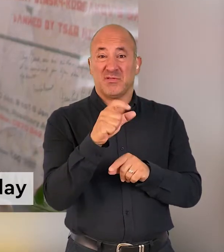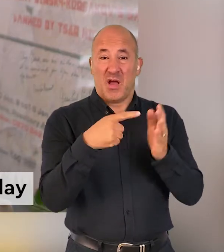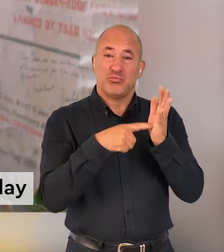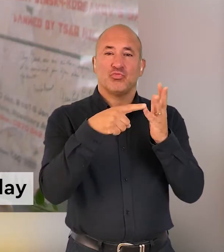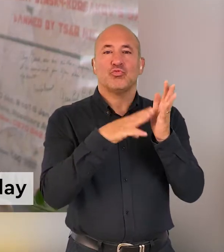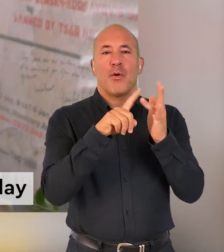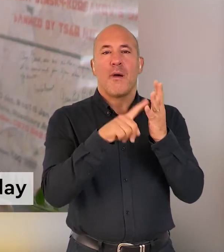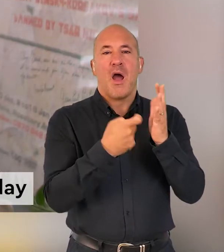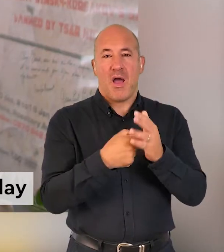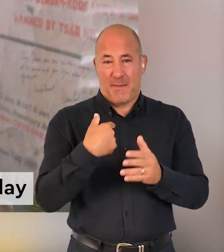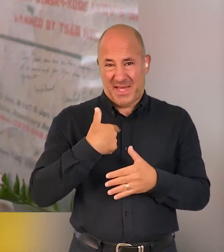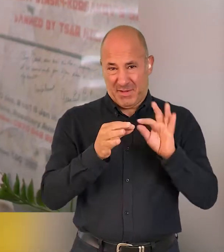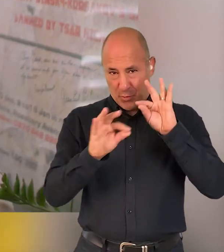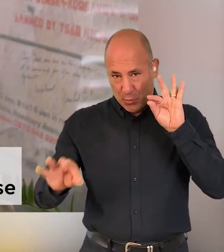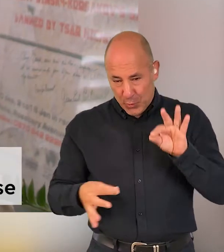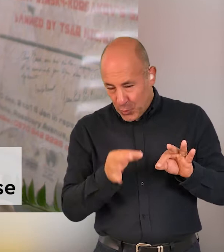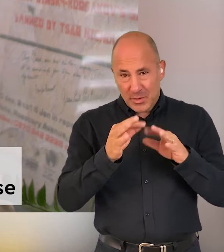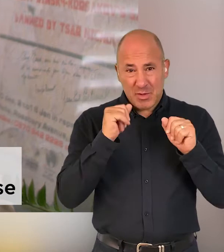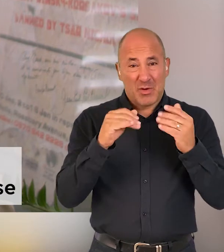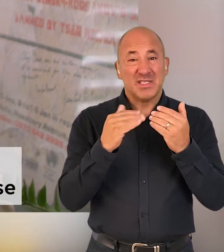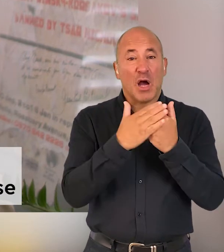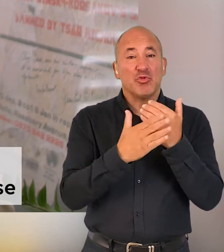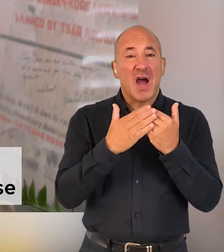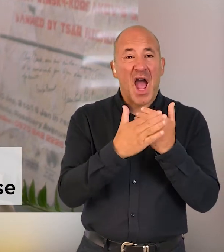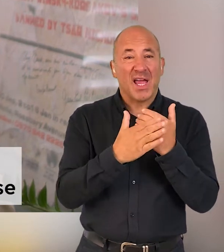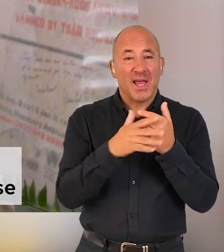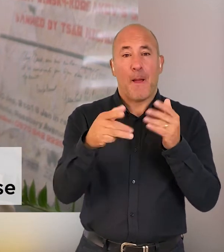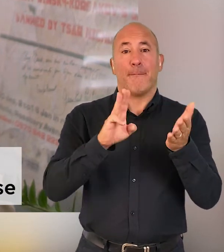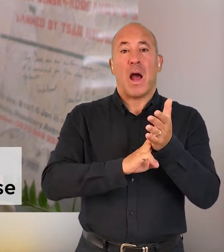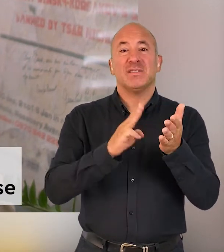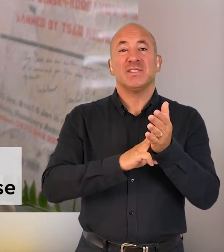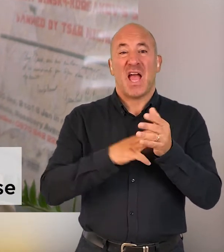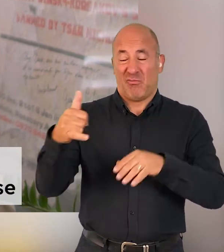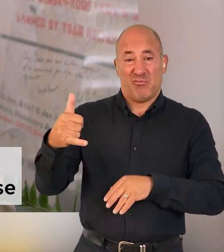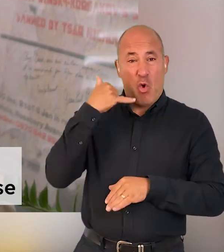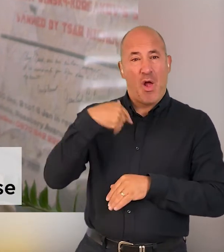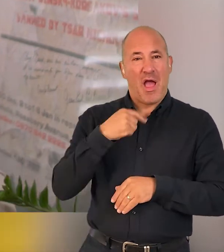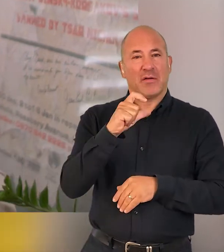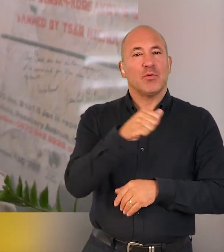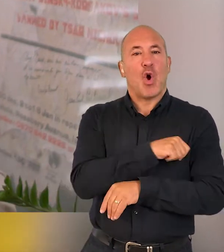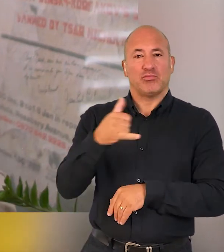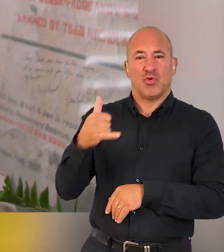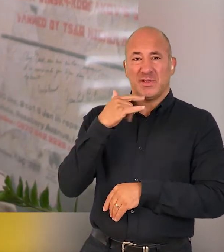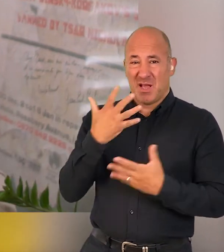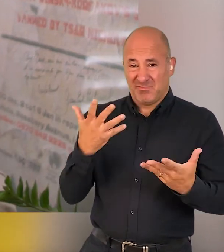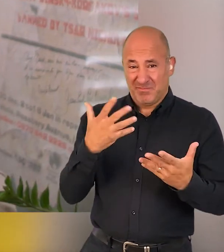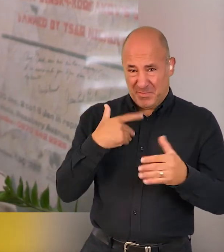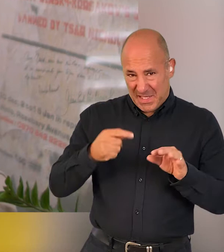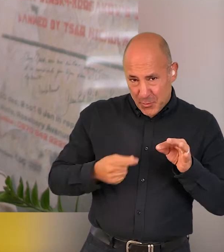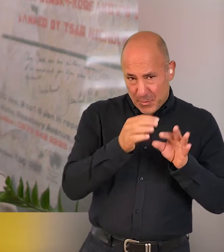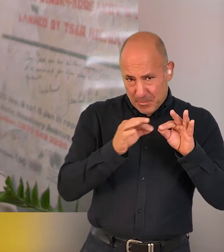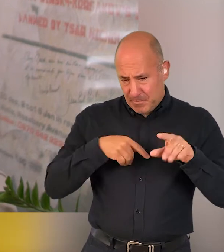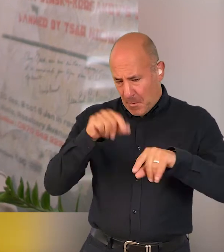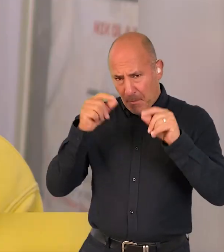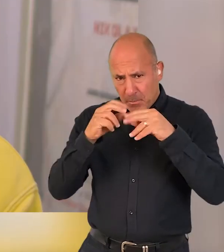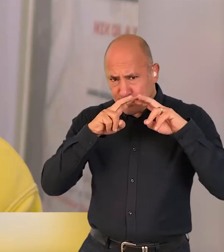the colonoscopy done on a Saturday. On the Monday, I had a phone call from my cancer nurse